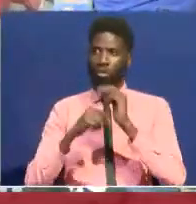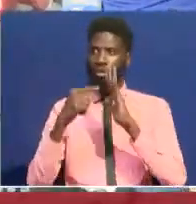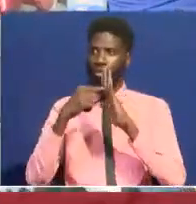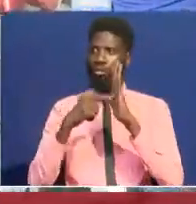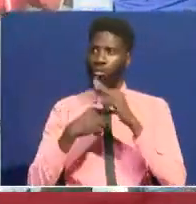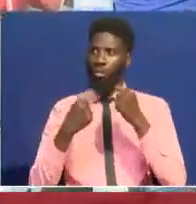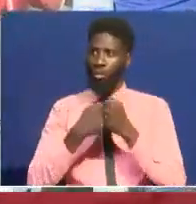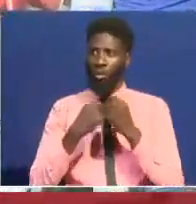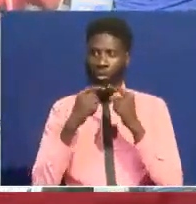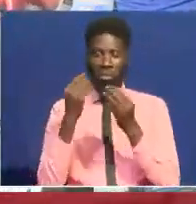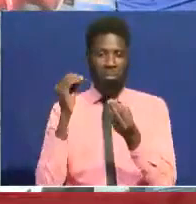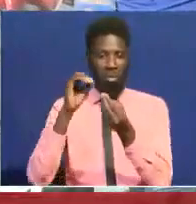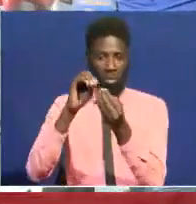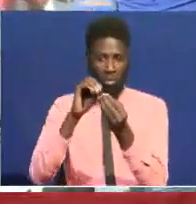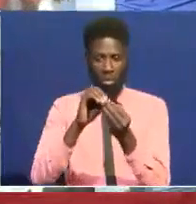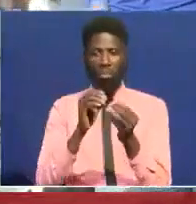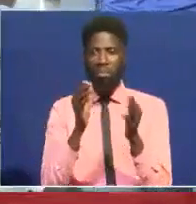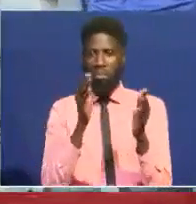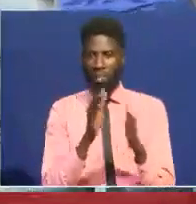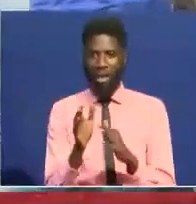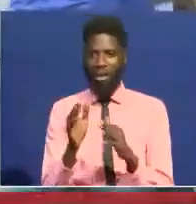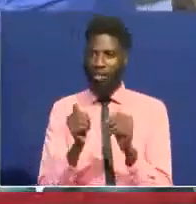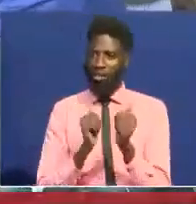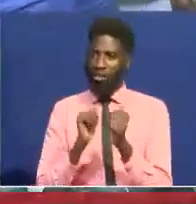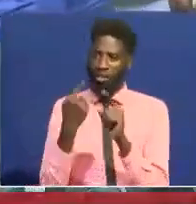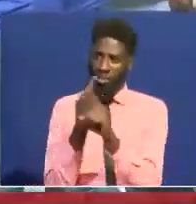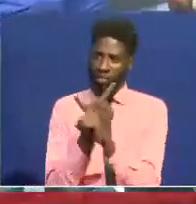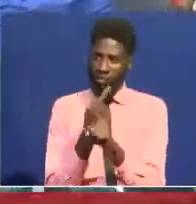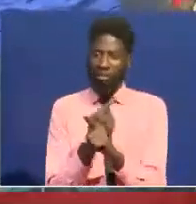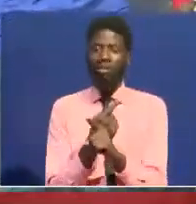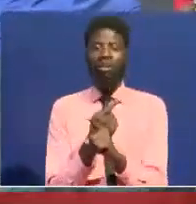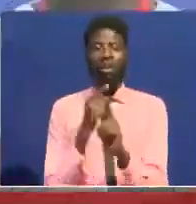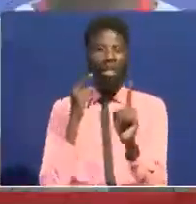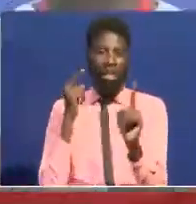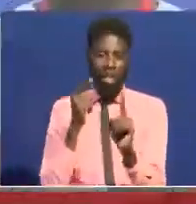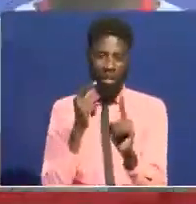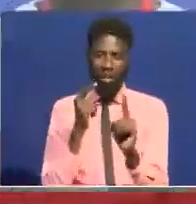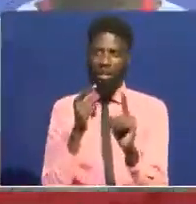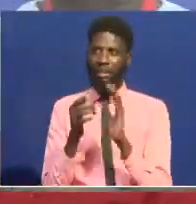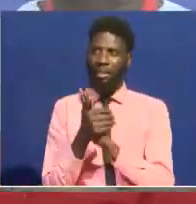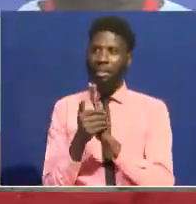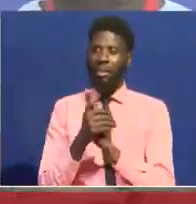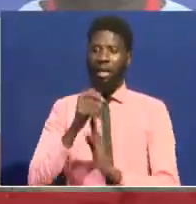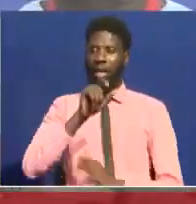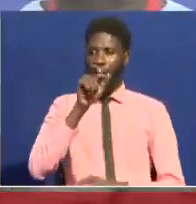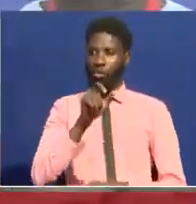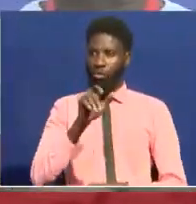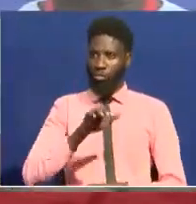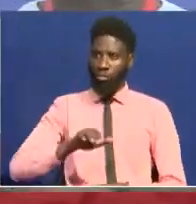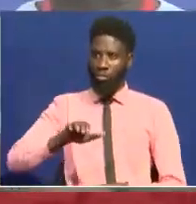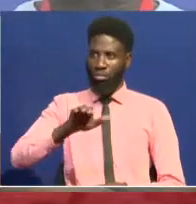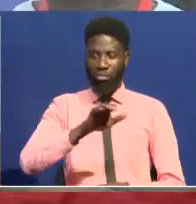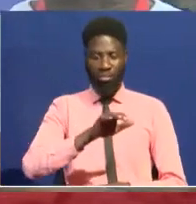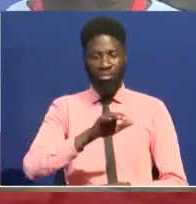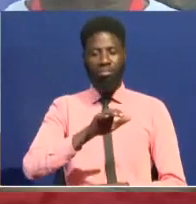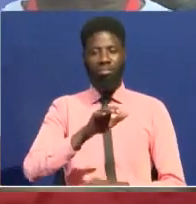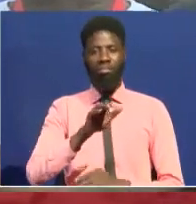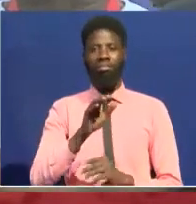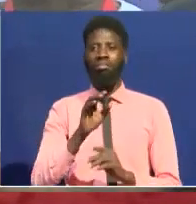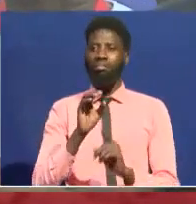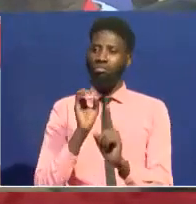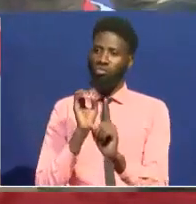in different disciplines will be organized to help identify and nurture talents in the region. So we want to take back